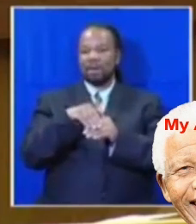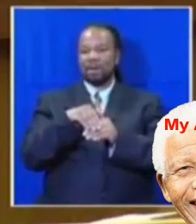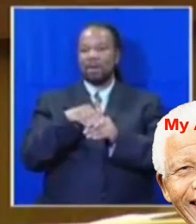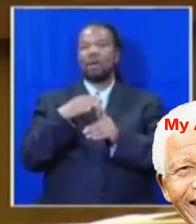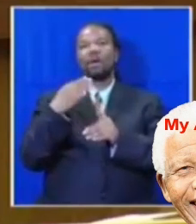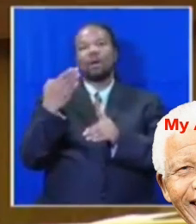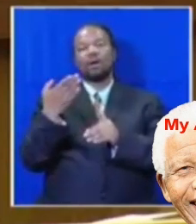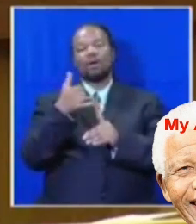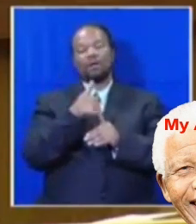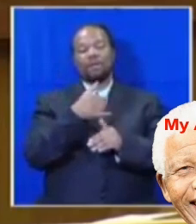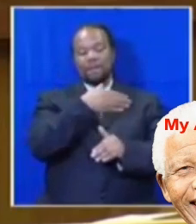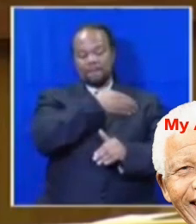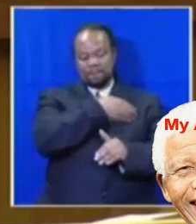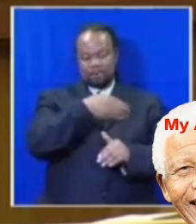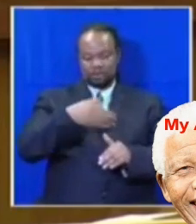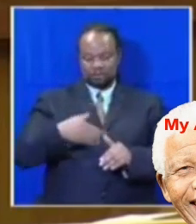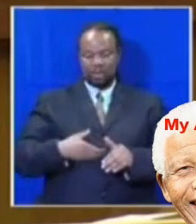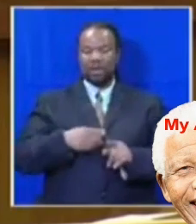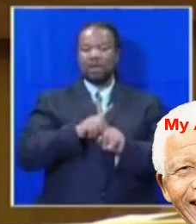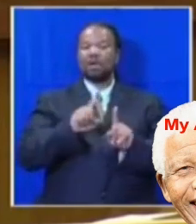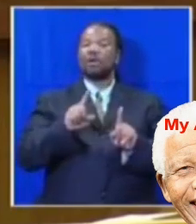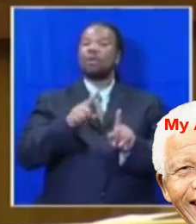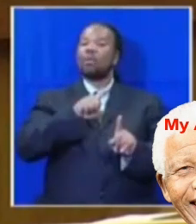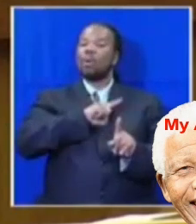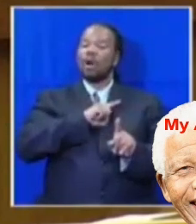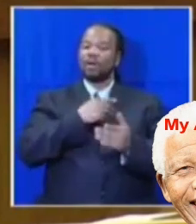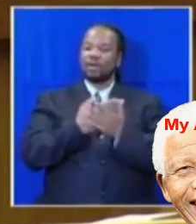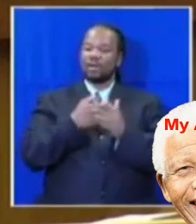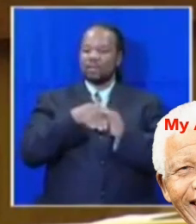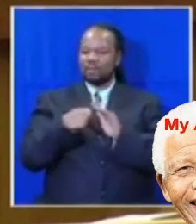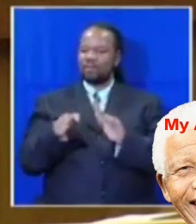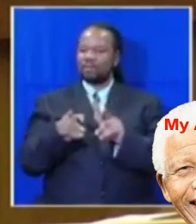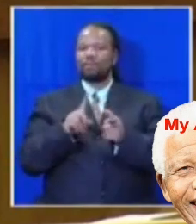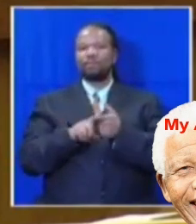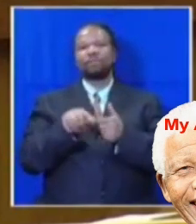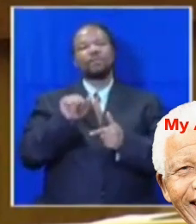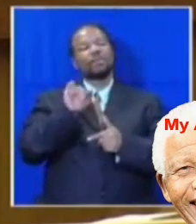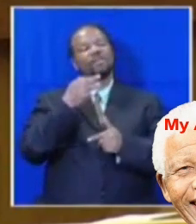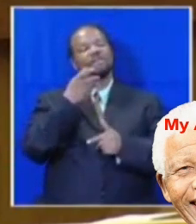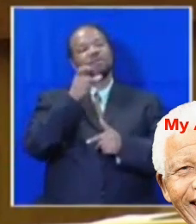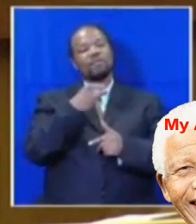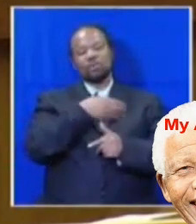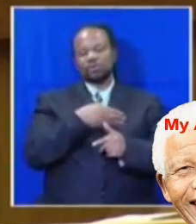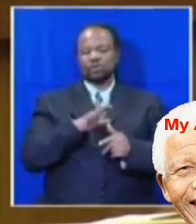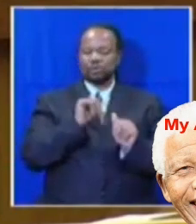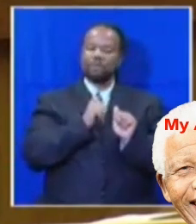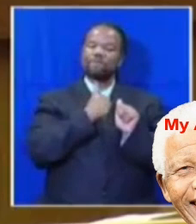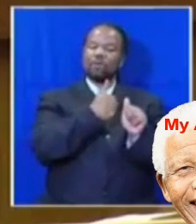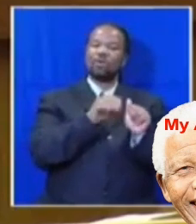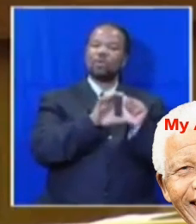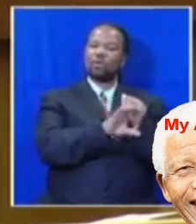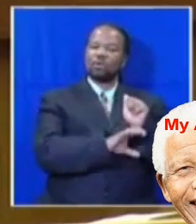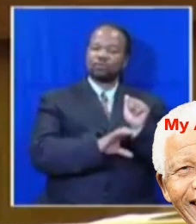from office only on the following grounds. 1, a serious violation of the Constitution or the law.